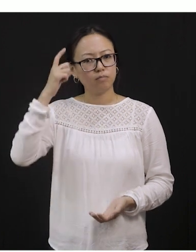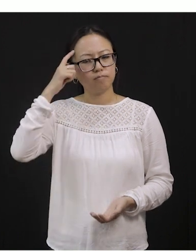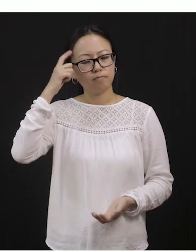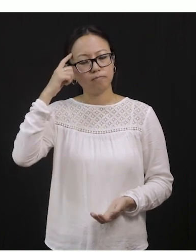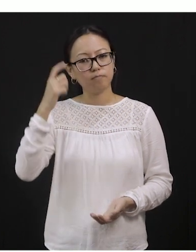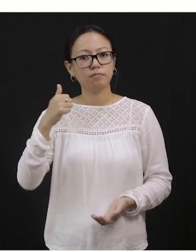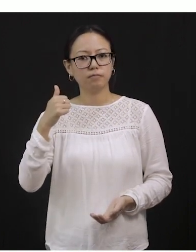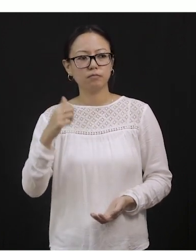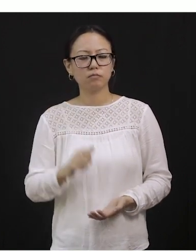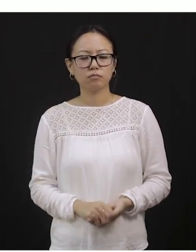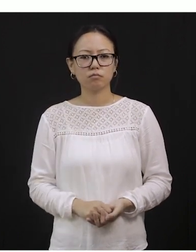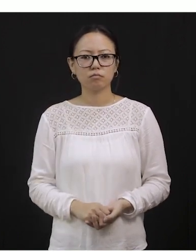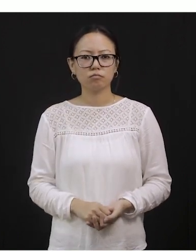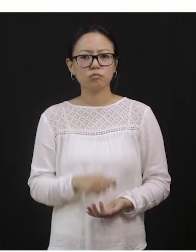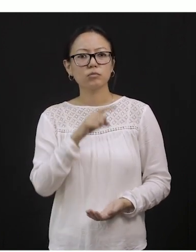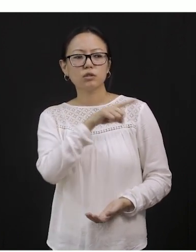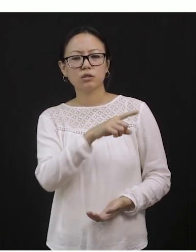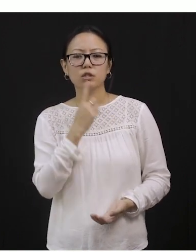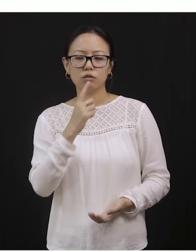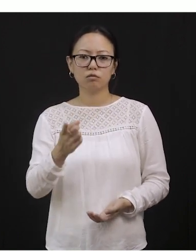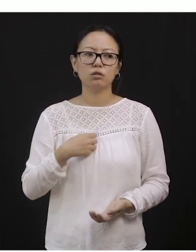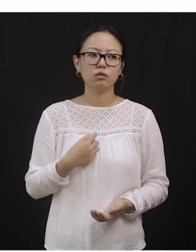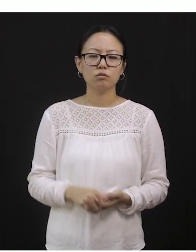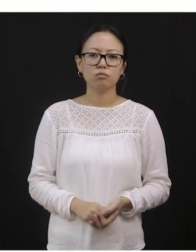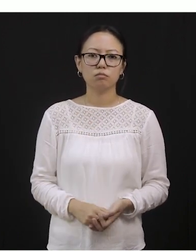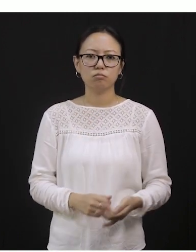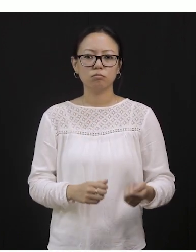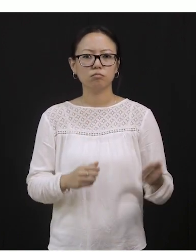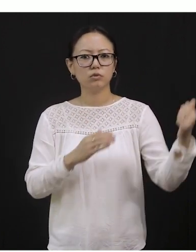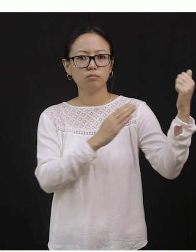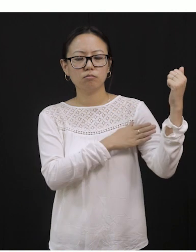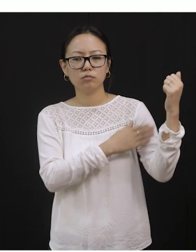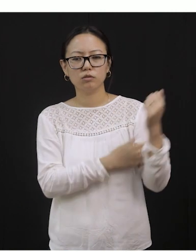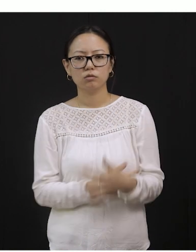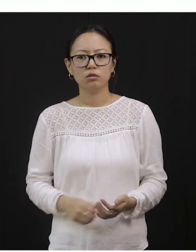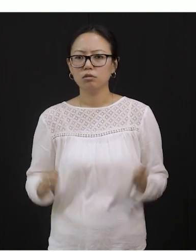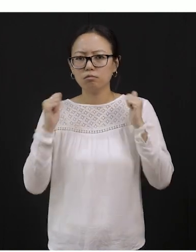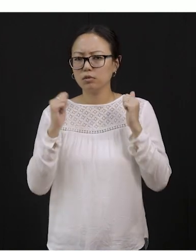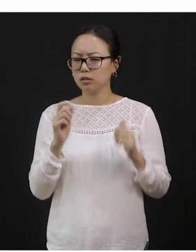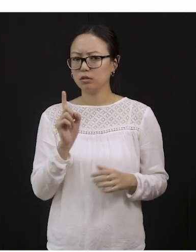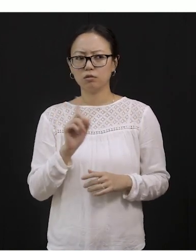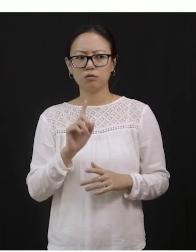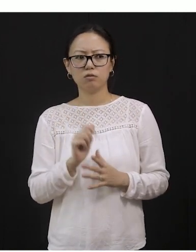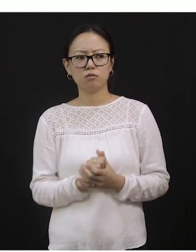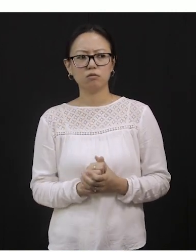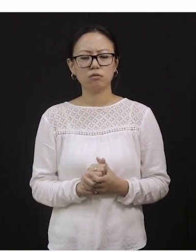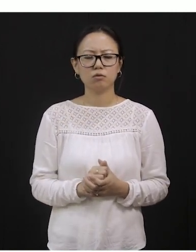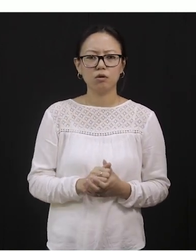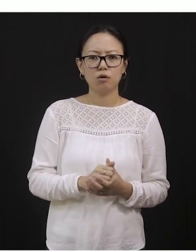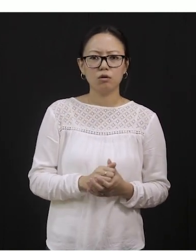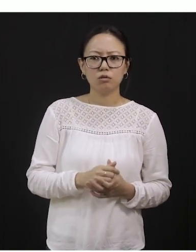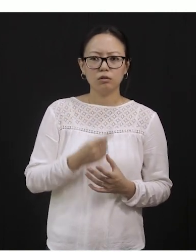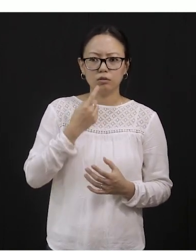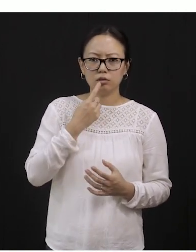so Chota Pim tells us to be honest, wise, and brave. He also tells us not to be jealous. This is